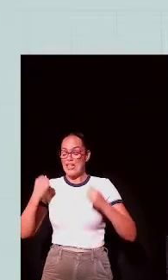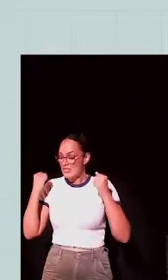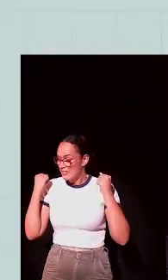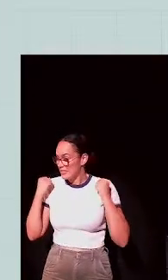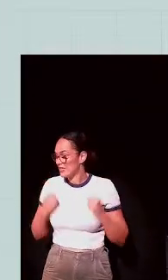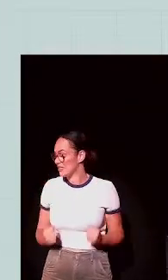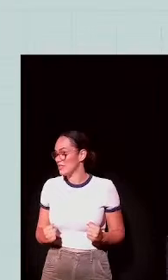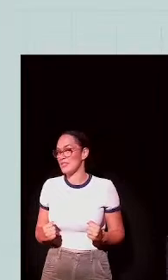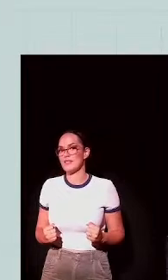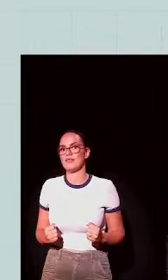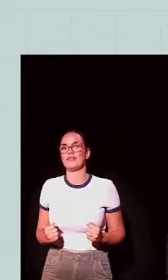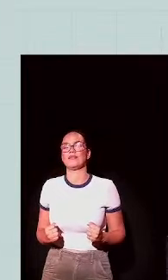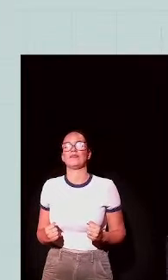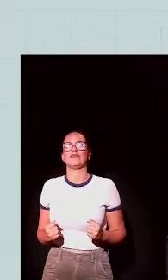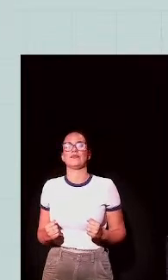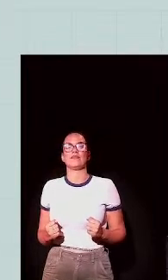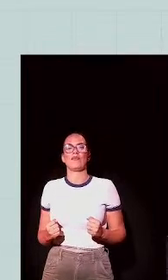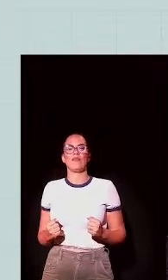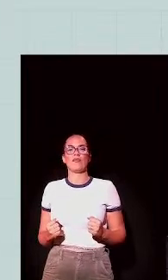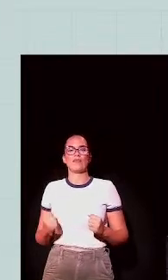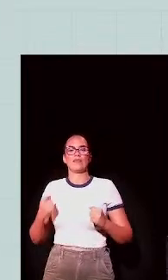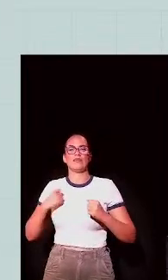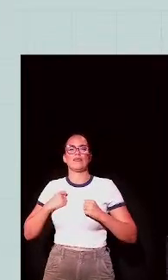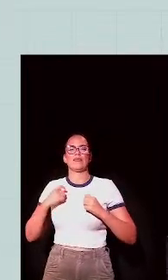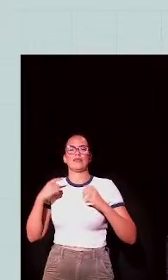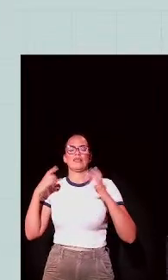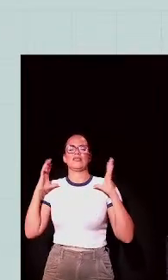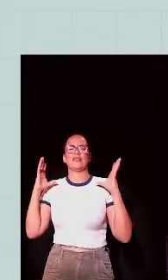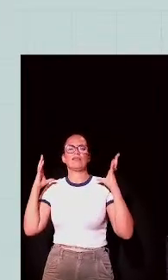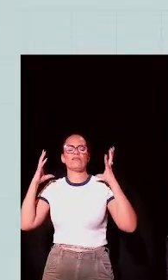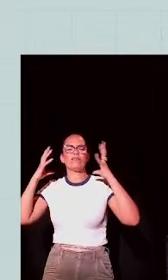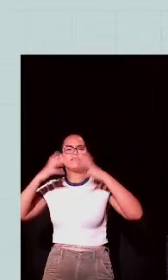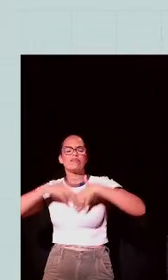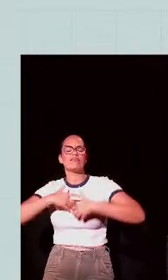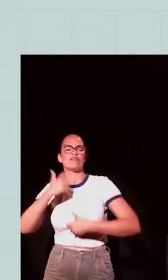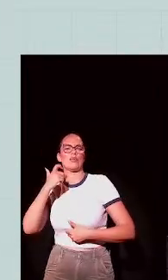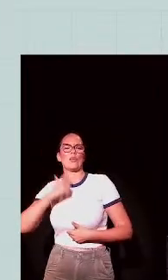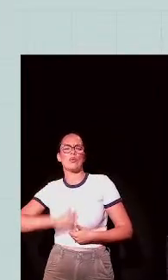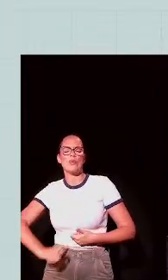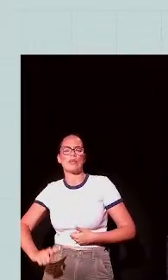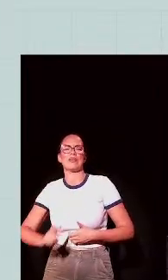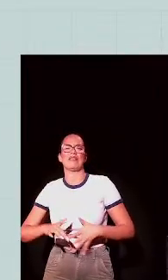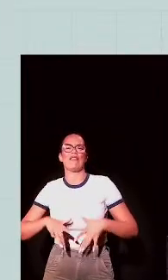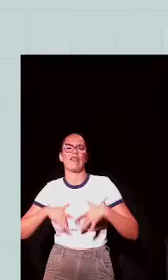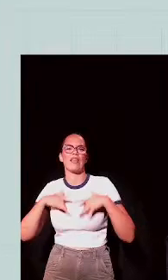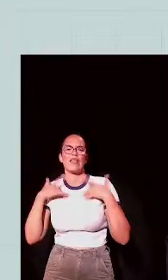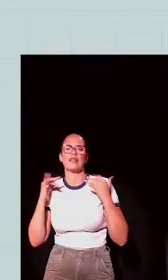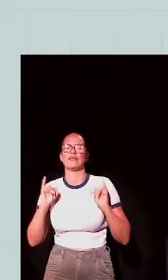baffled by these human beings.